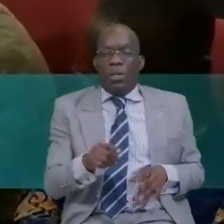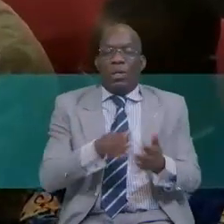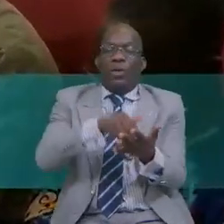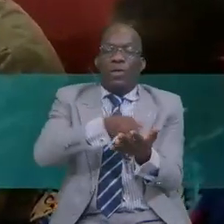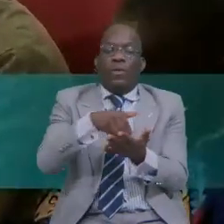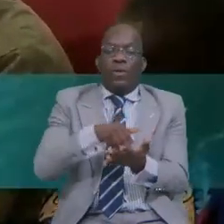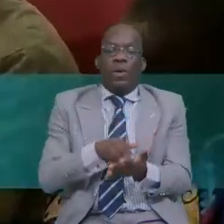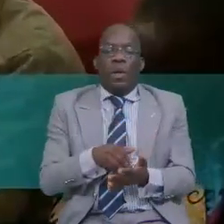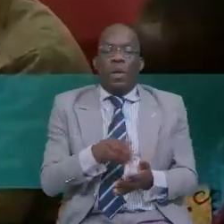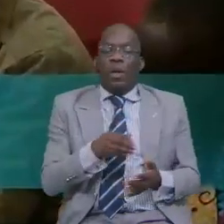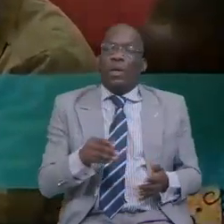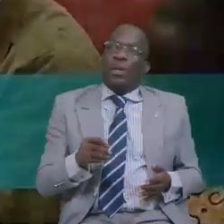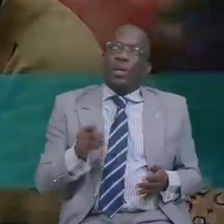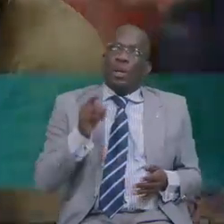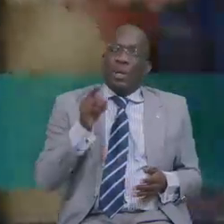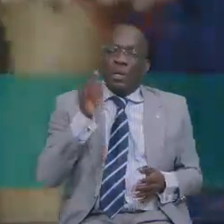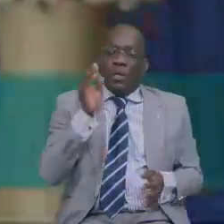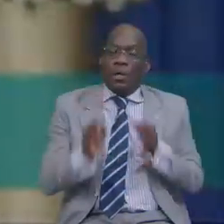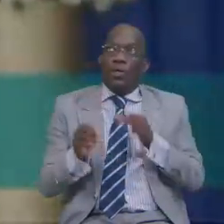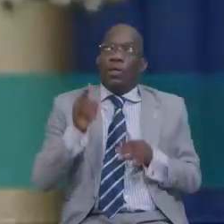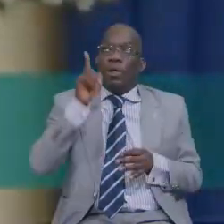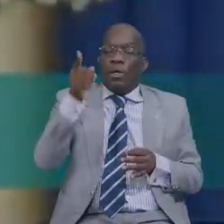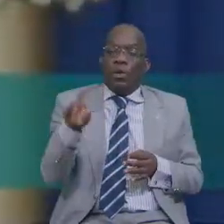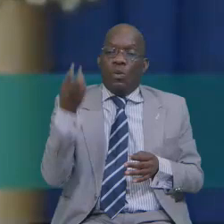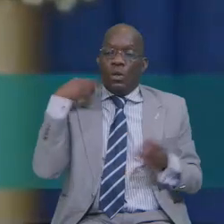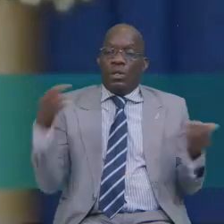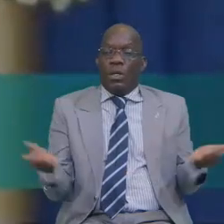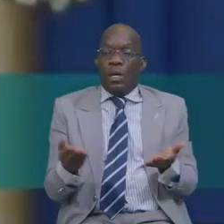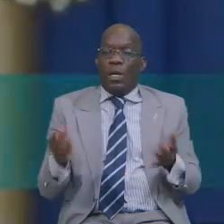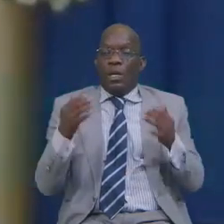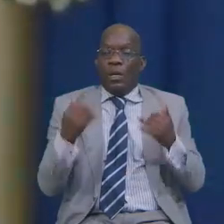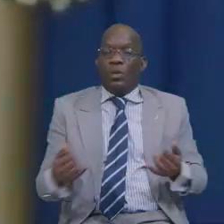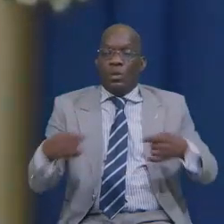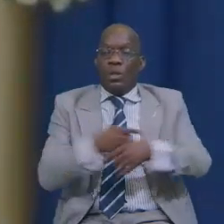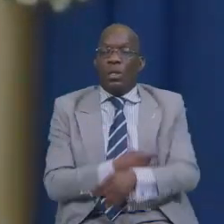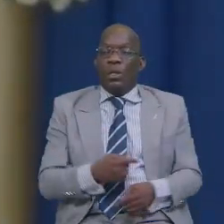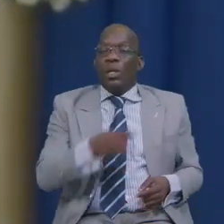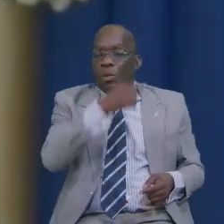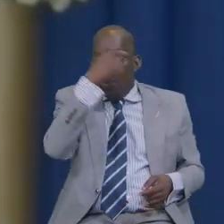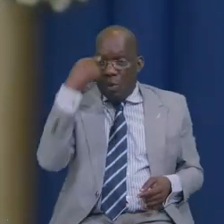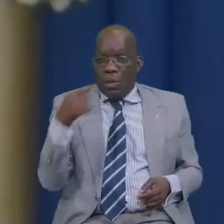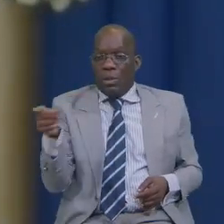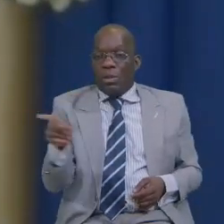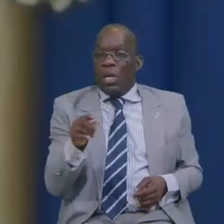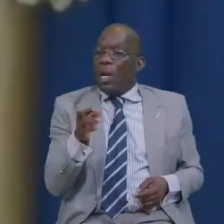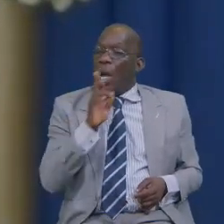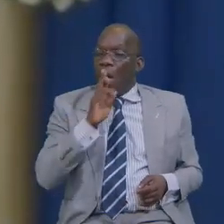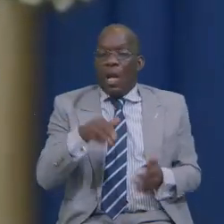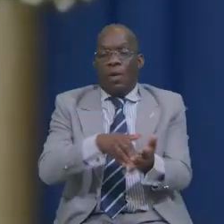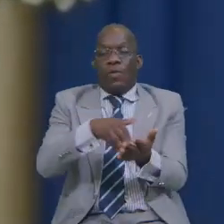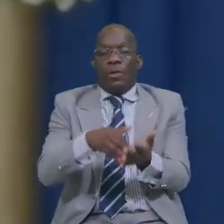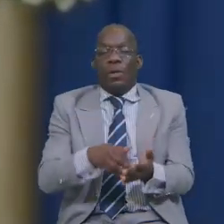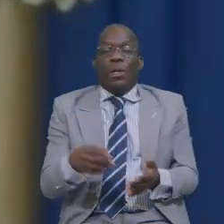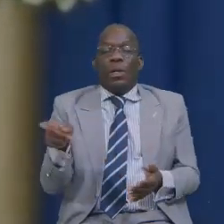having compassion if he were here today. And he says, because they fainted and they were scattered